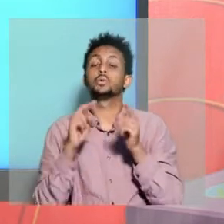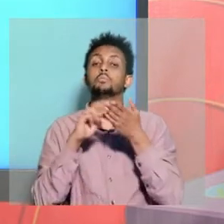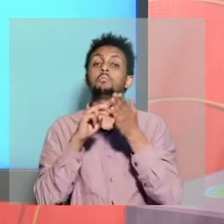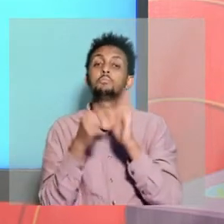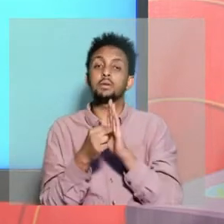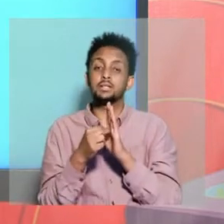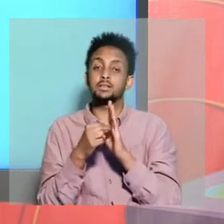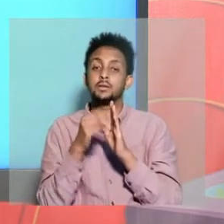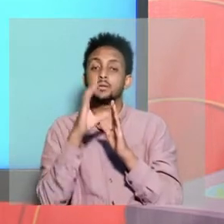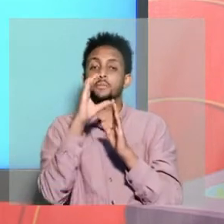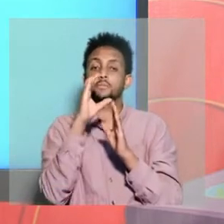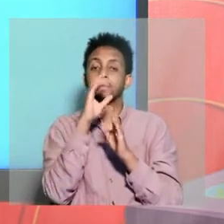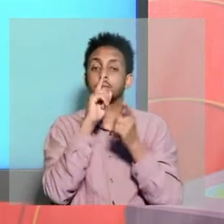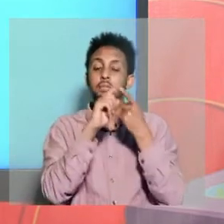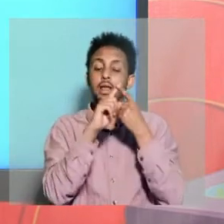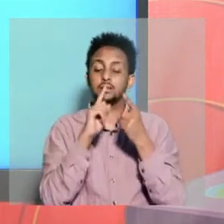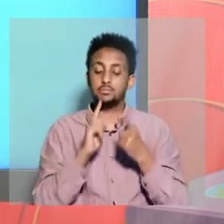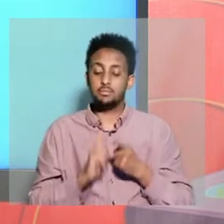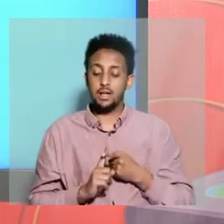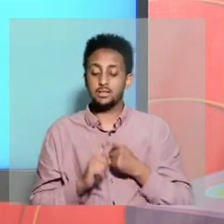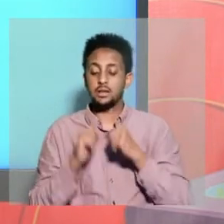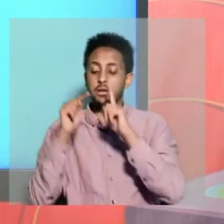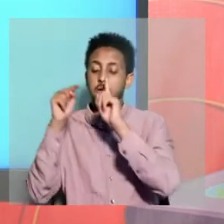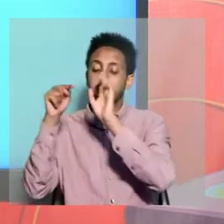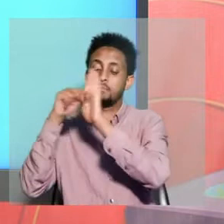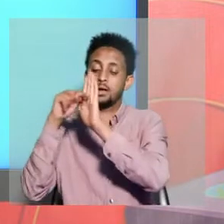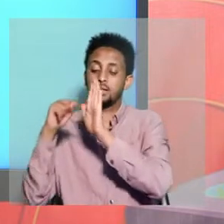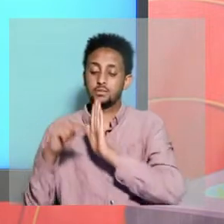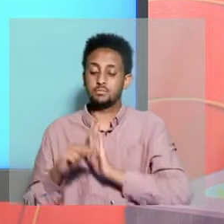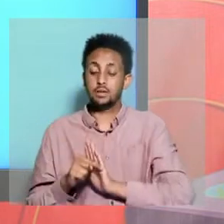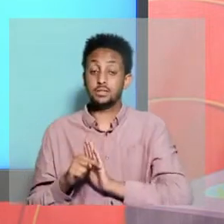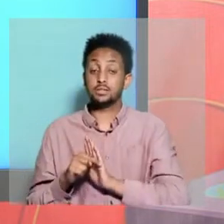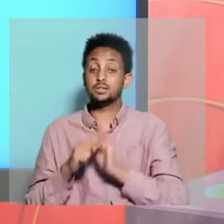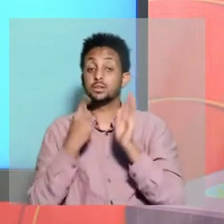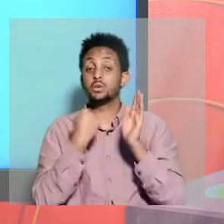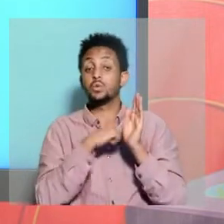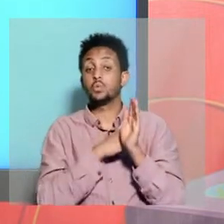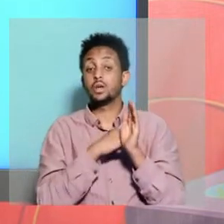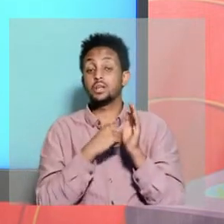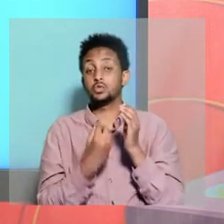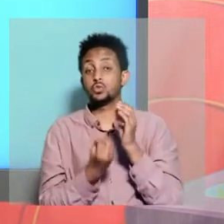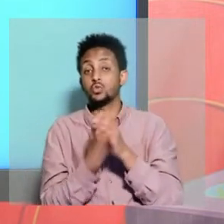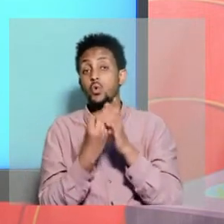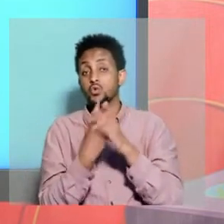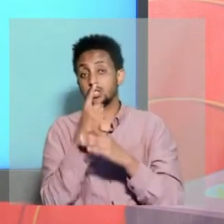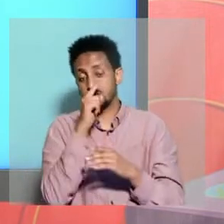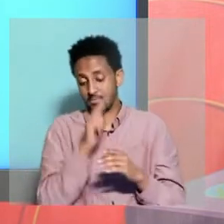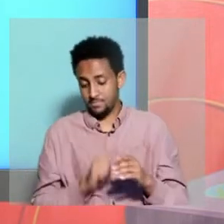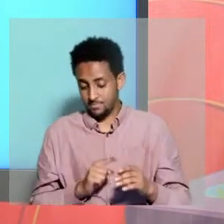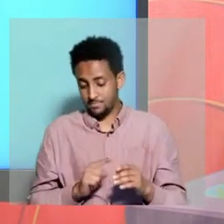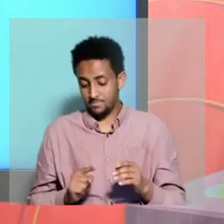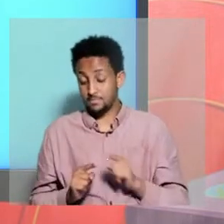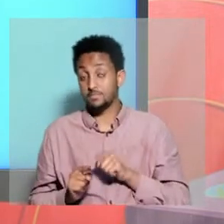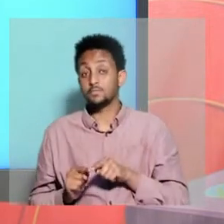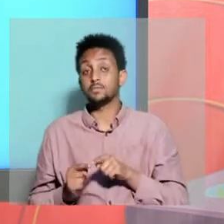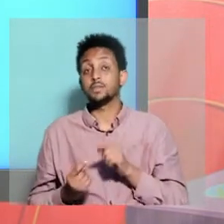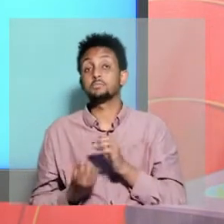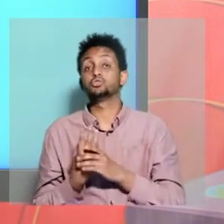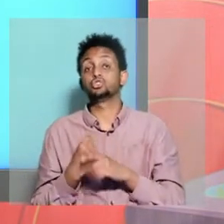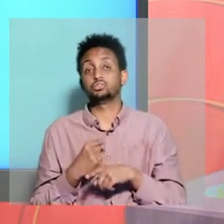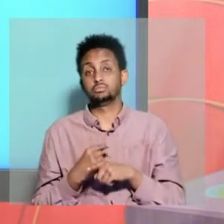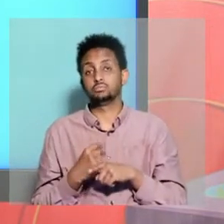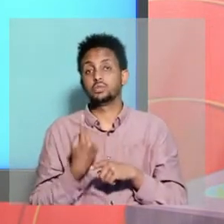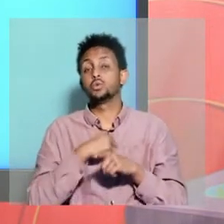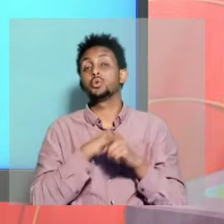meaning the plus sign with the plus sign, the minus sign with minus sign, as well with the source. Okay, if